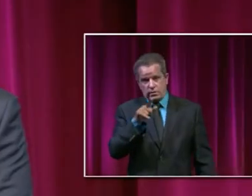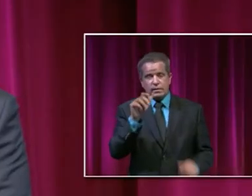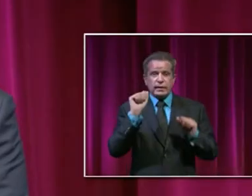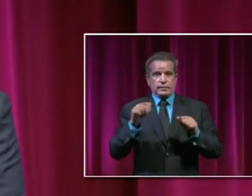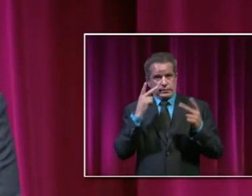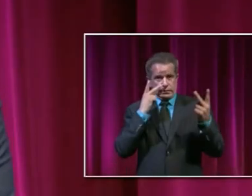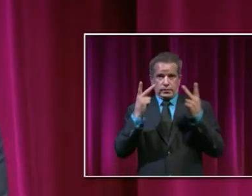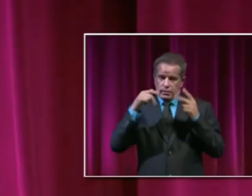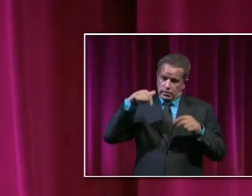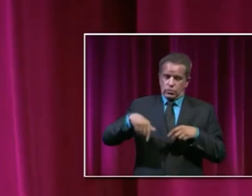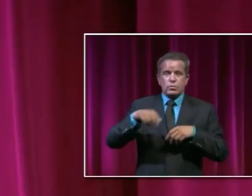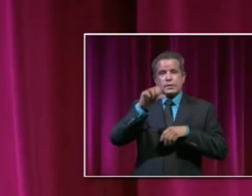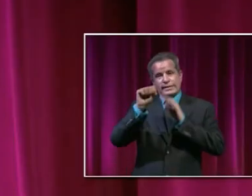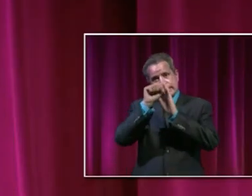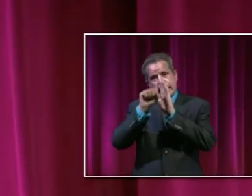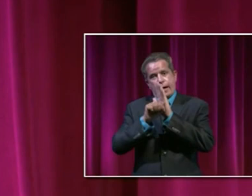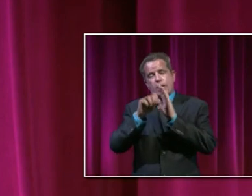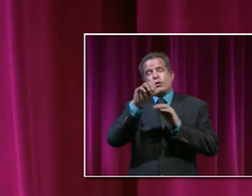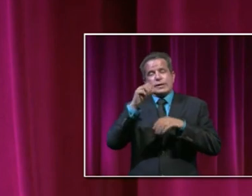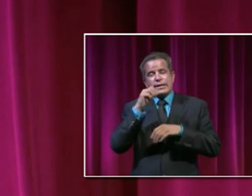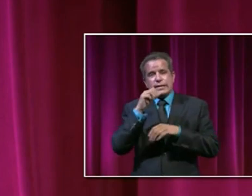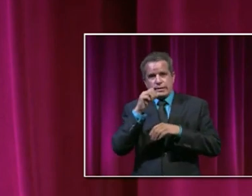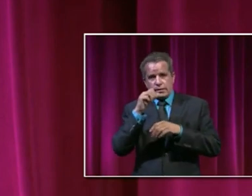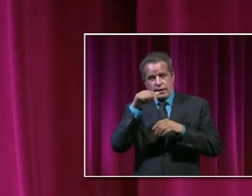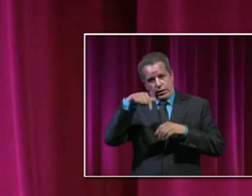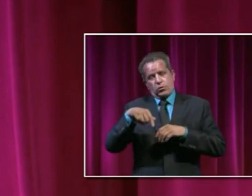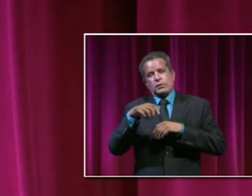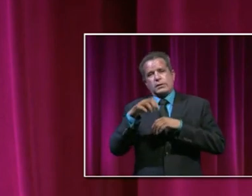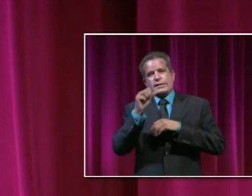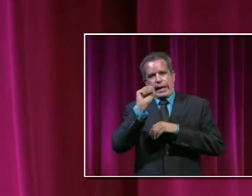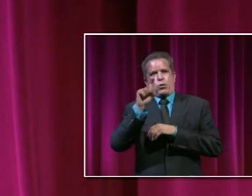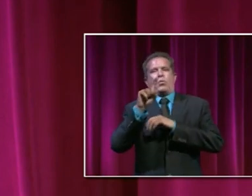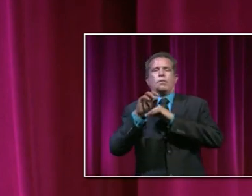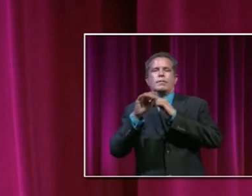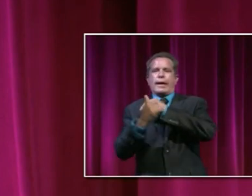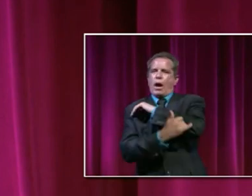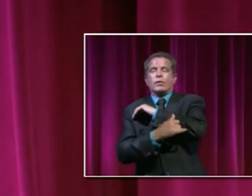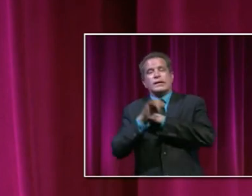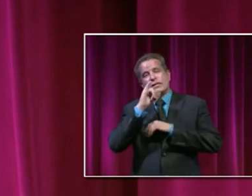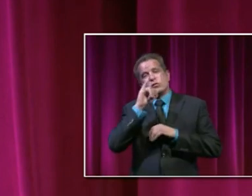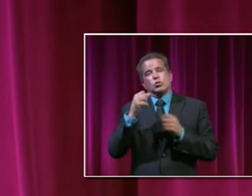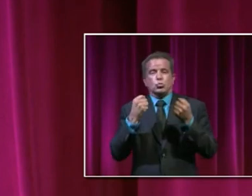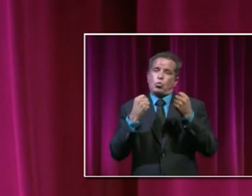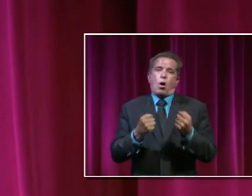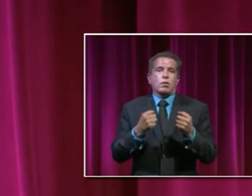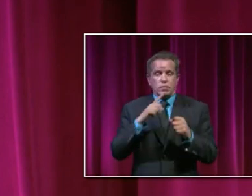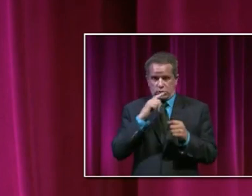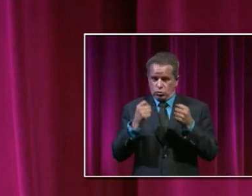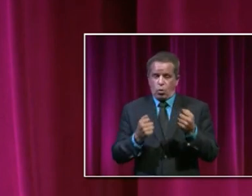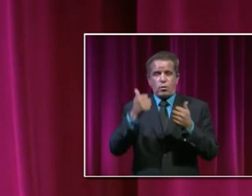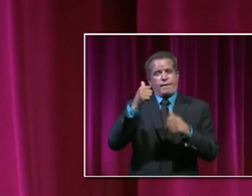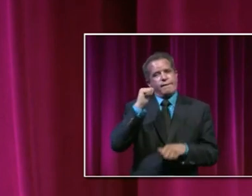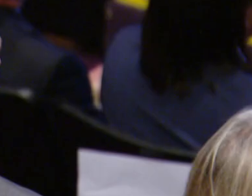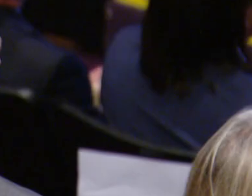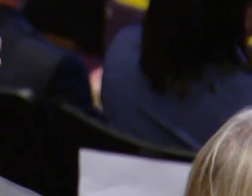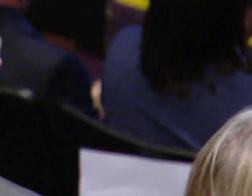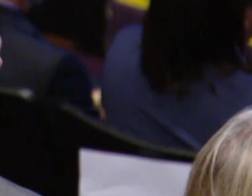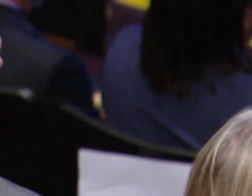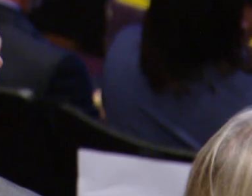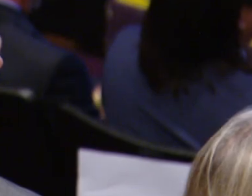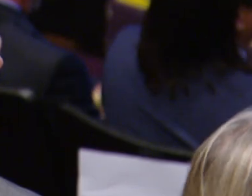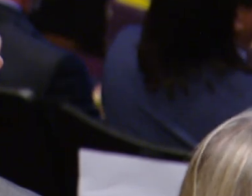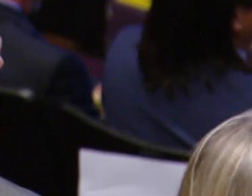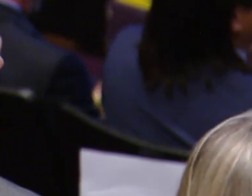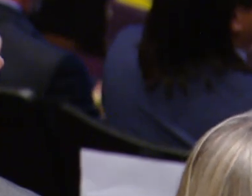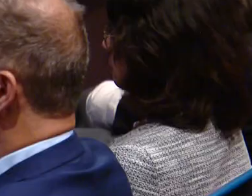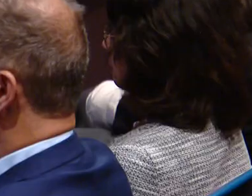The state of San Diego County is strong and getting stronger every single day. Fletcher